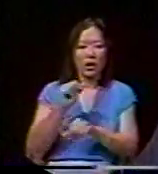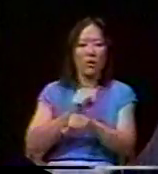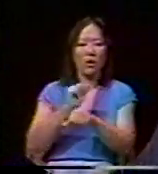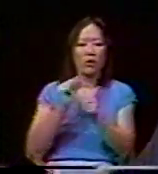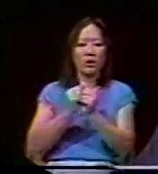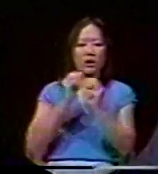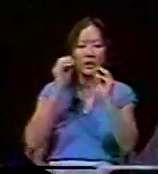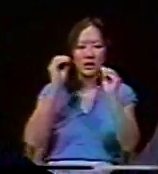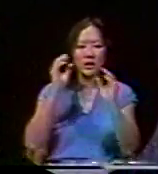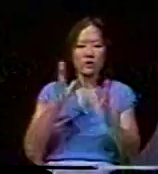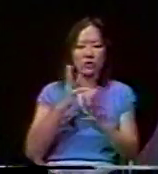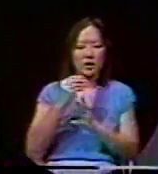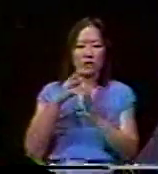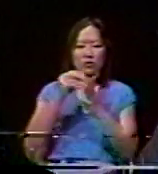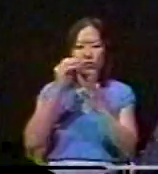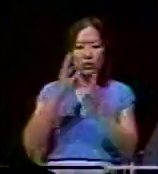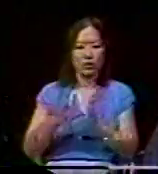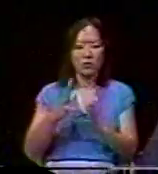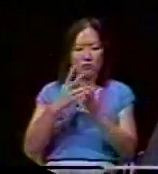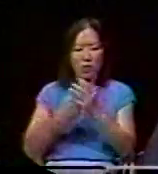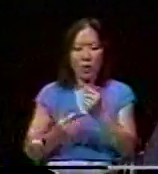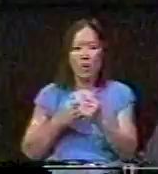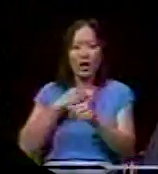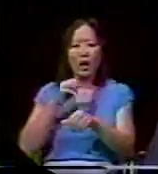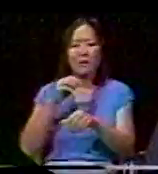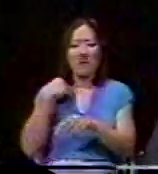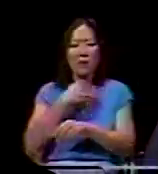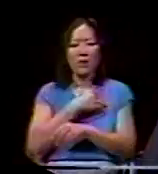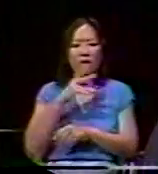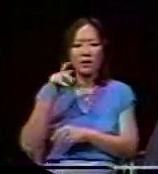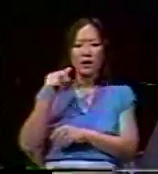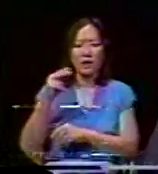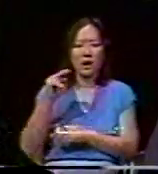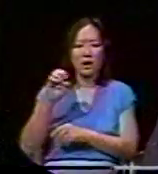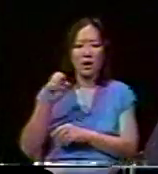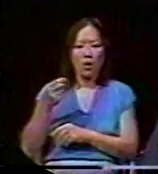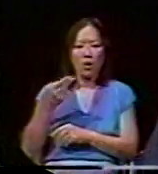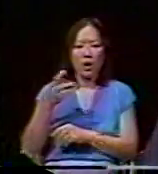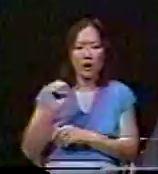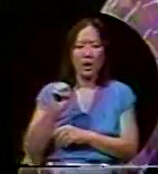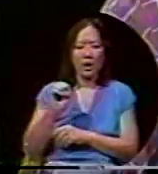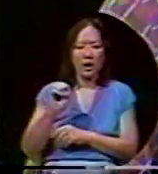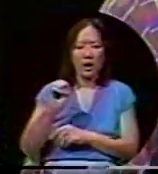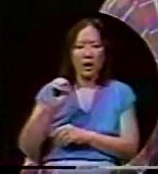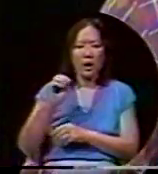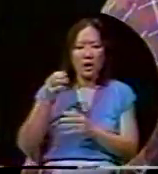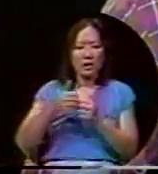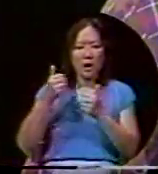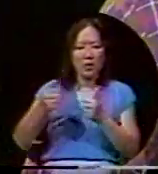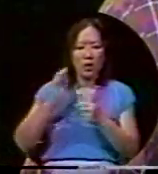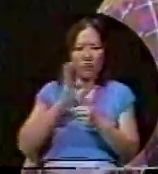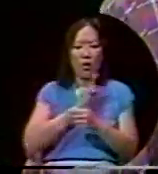students. I was a member of the Kaneohe Neighborhood Board for a while, for 2 years. Okay. And